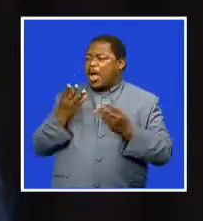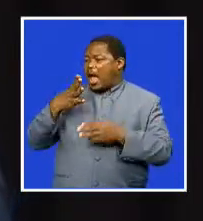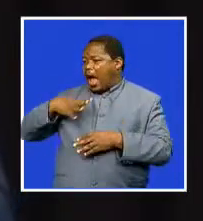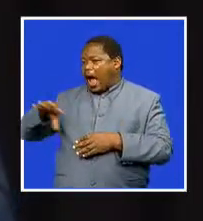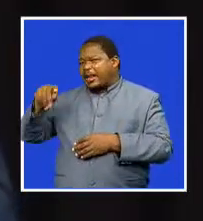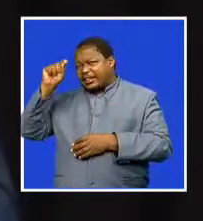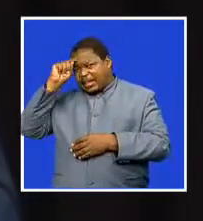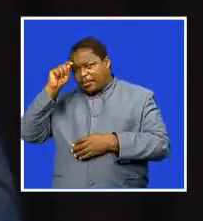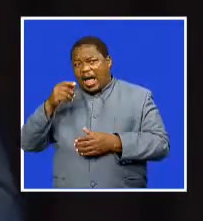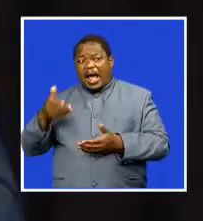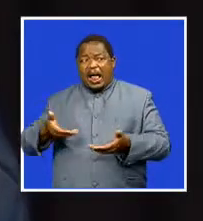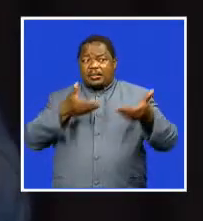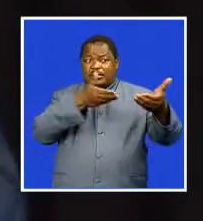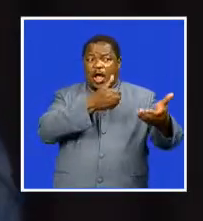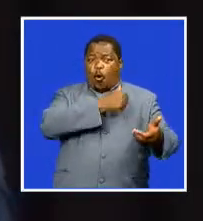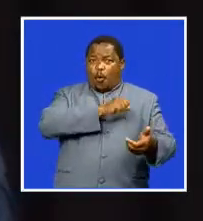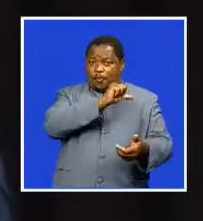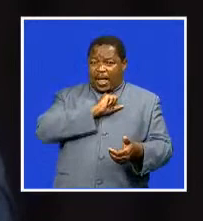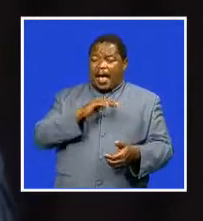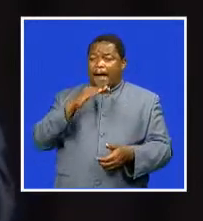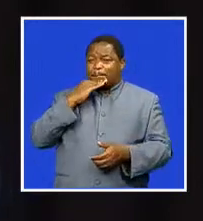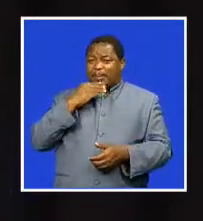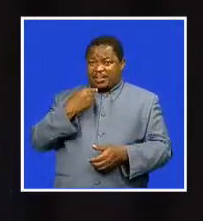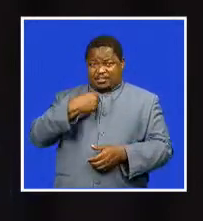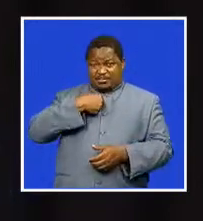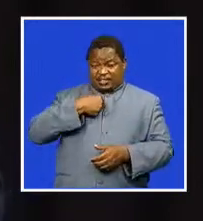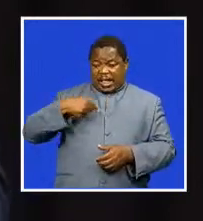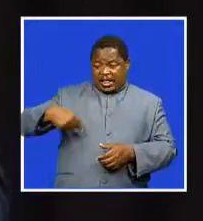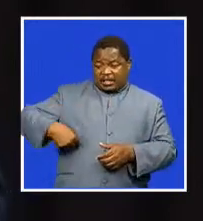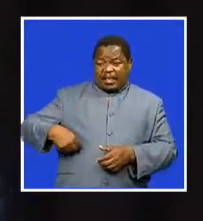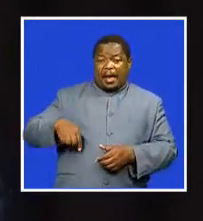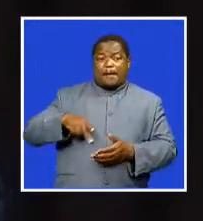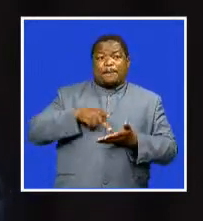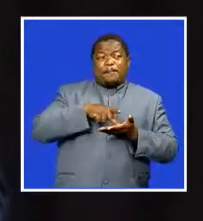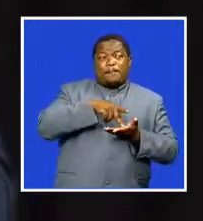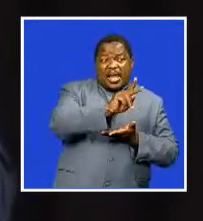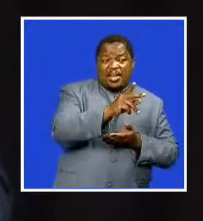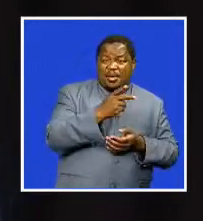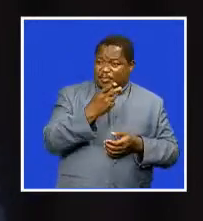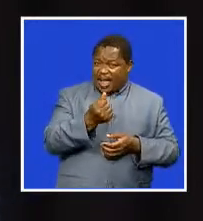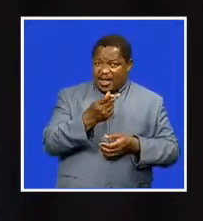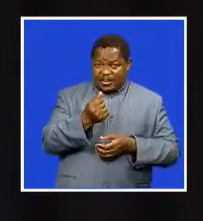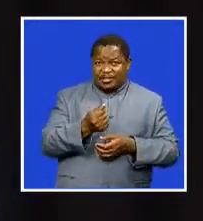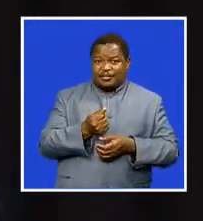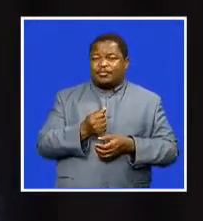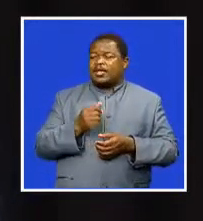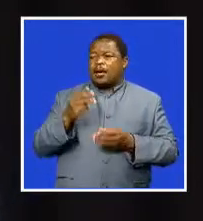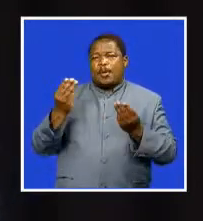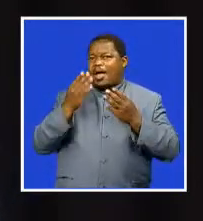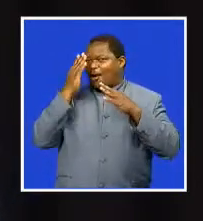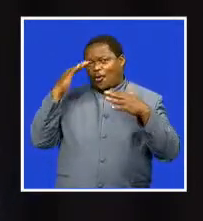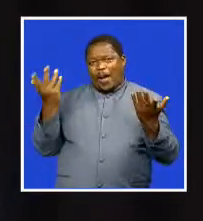ngisho lokho ngoba ngeke ngakhuluma nalabanye labamanye mavu batha kwendeki lento le